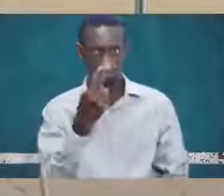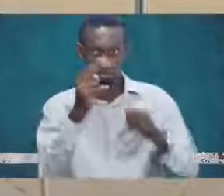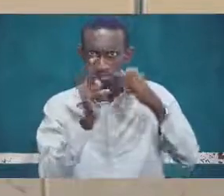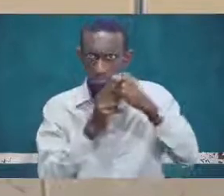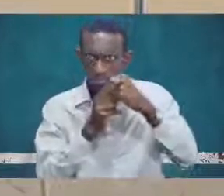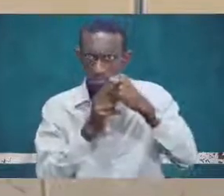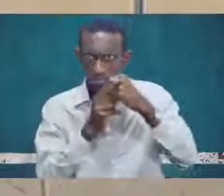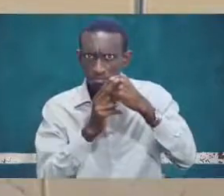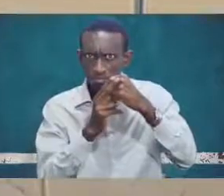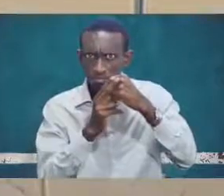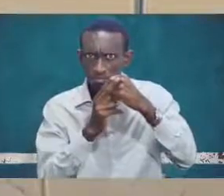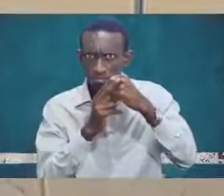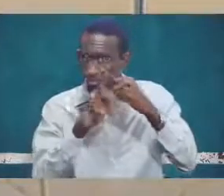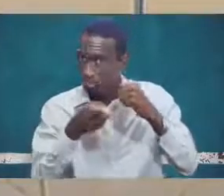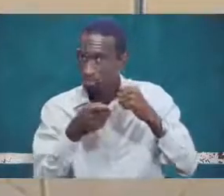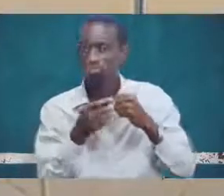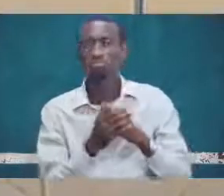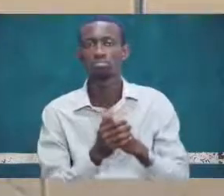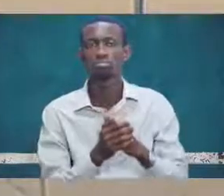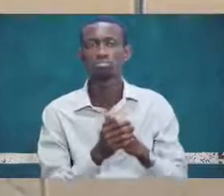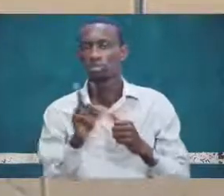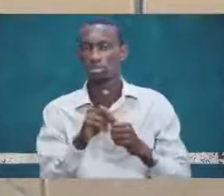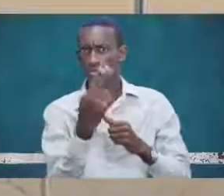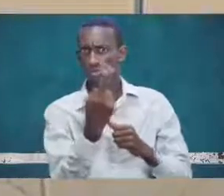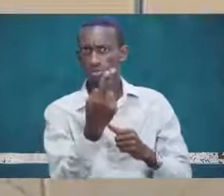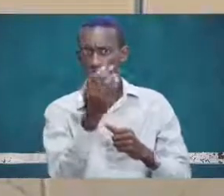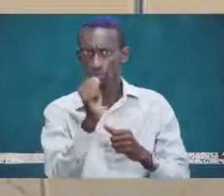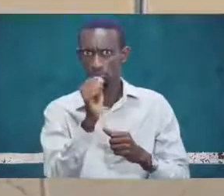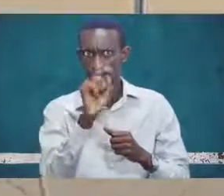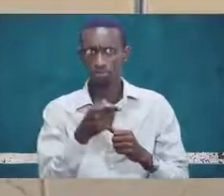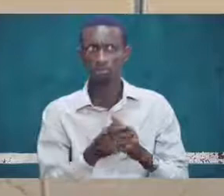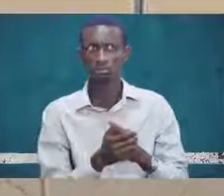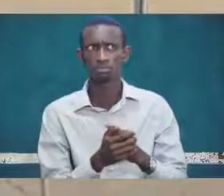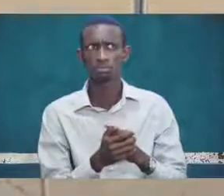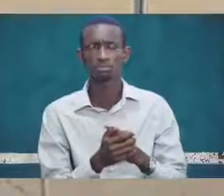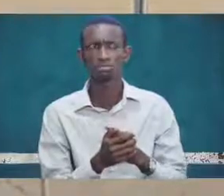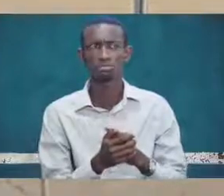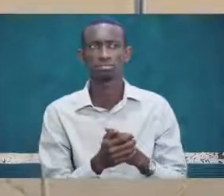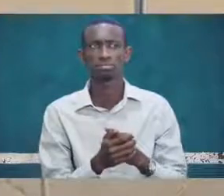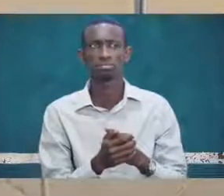5 days. A man earns 25,000,